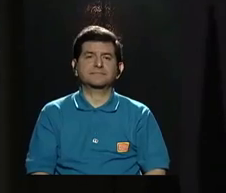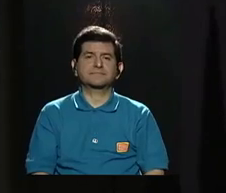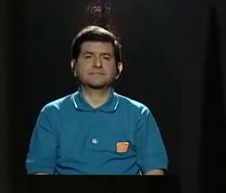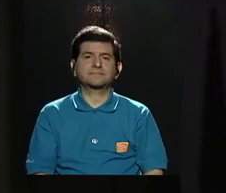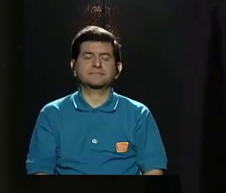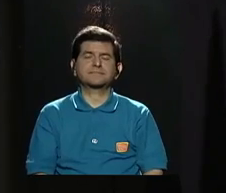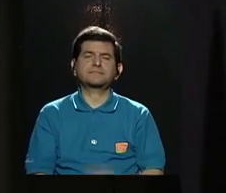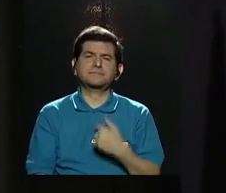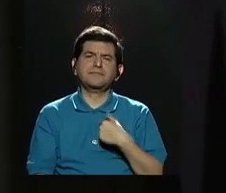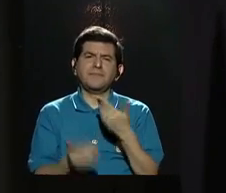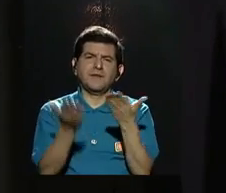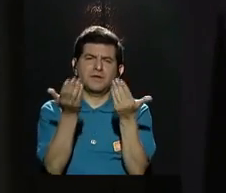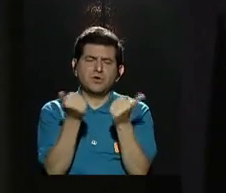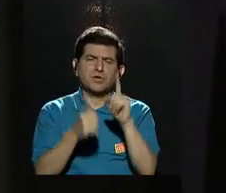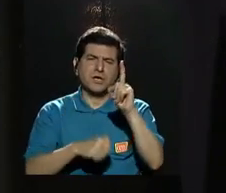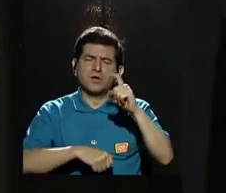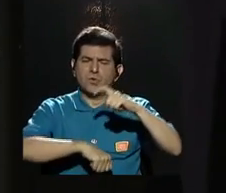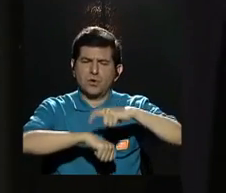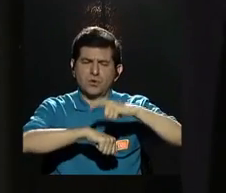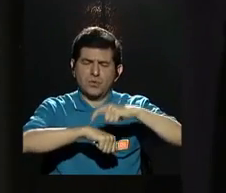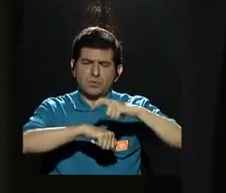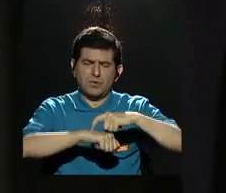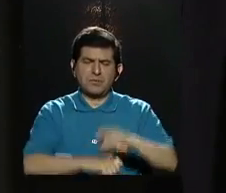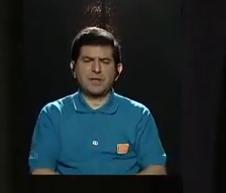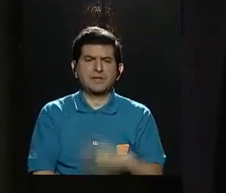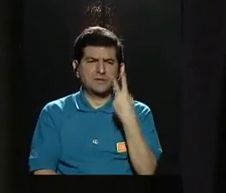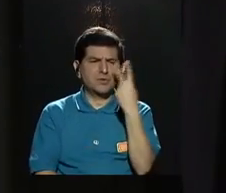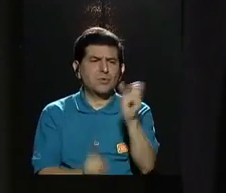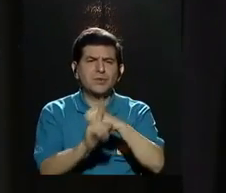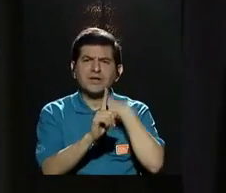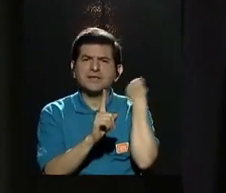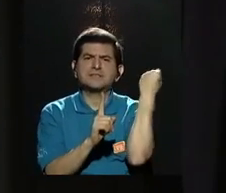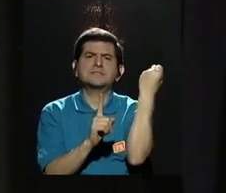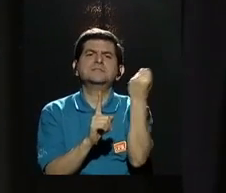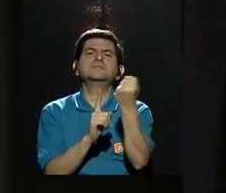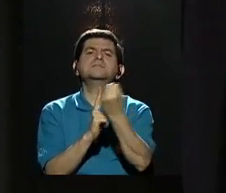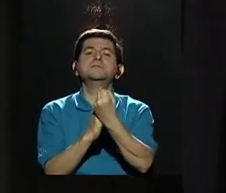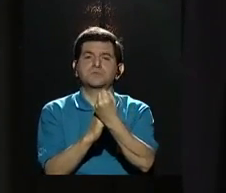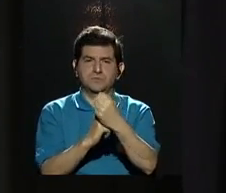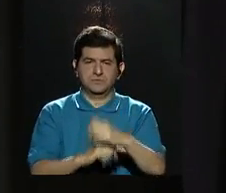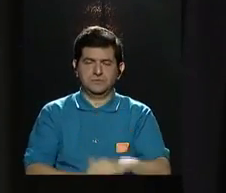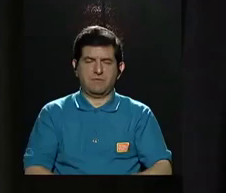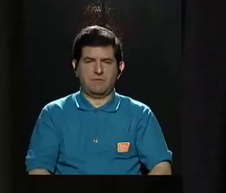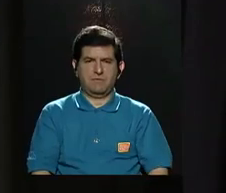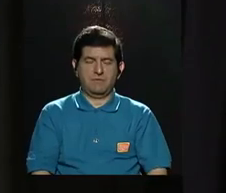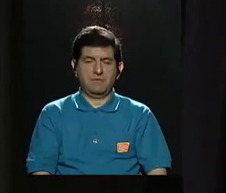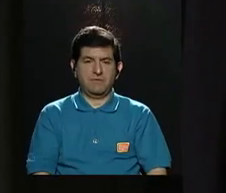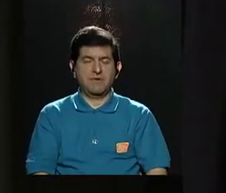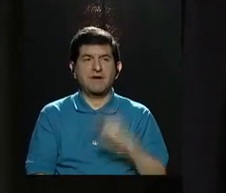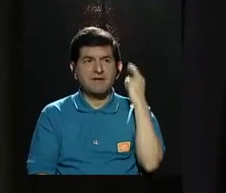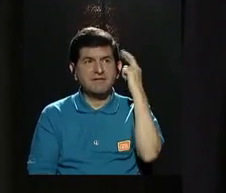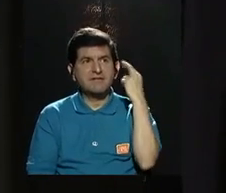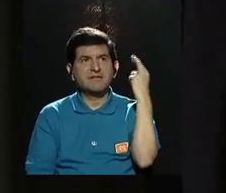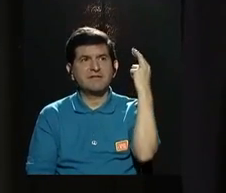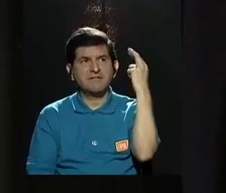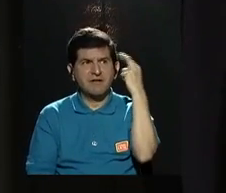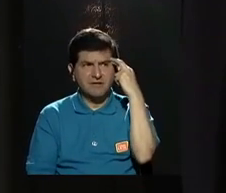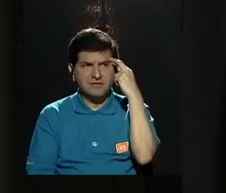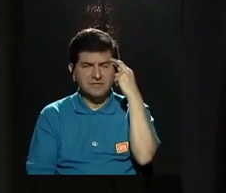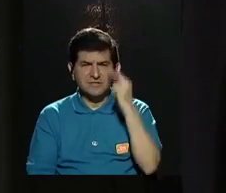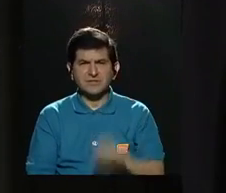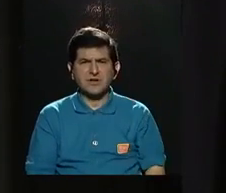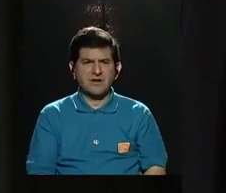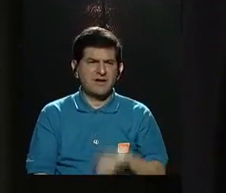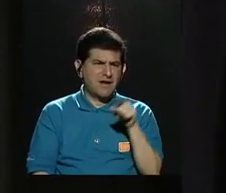moment at the conditions that led to these